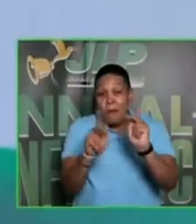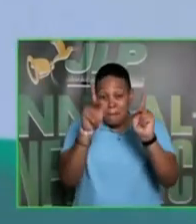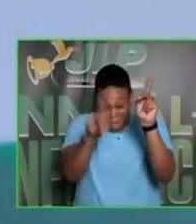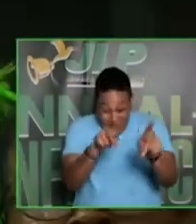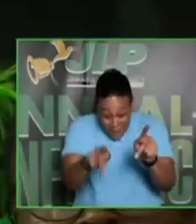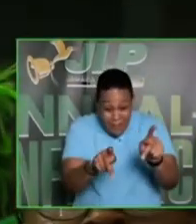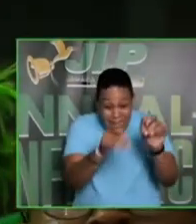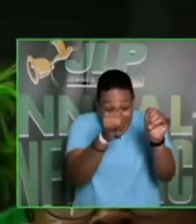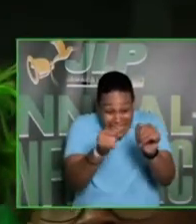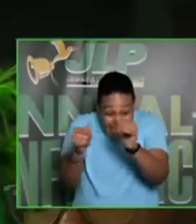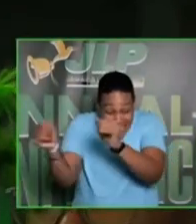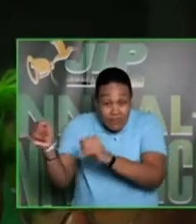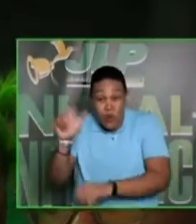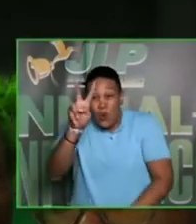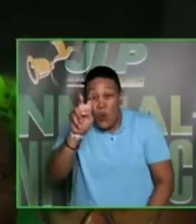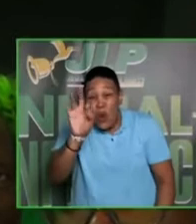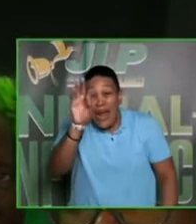290,000, to be specific,